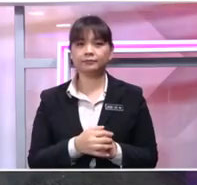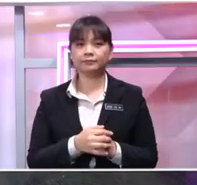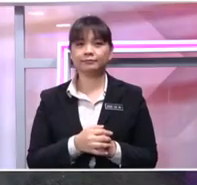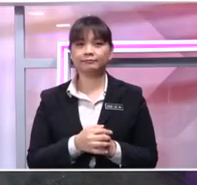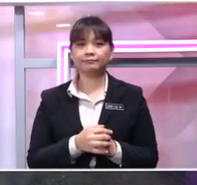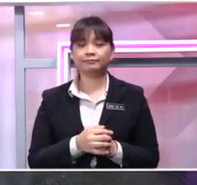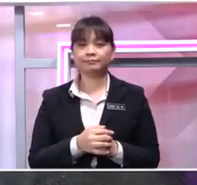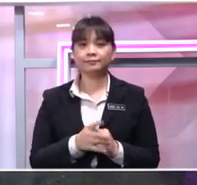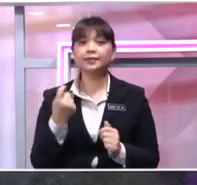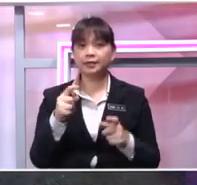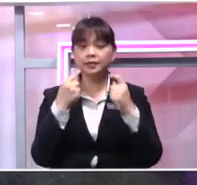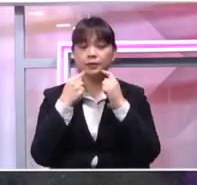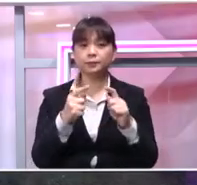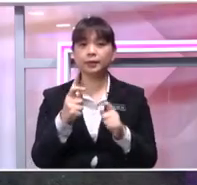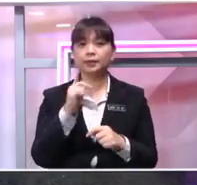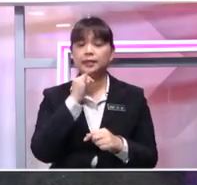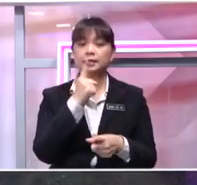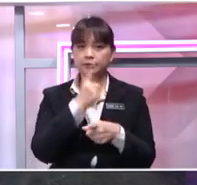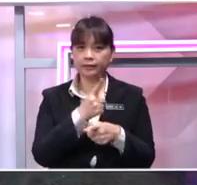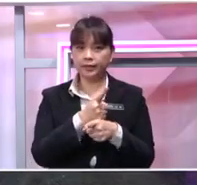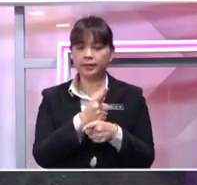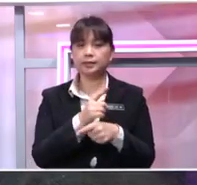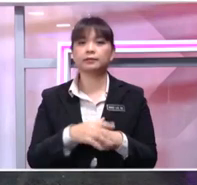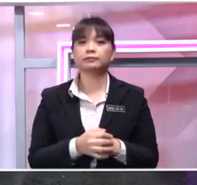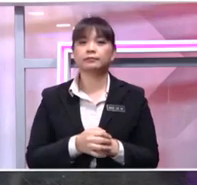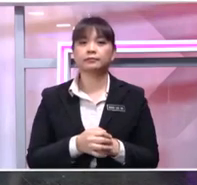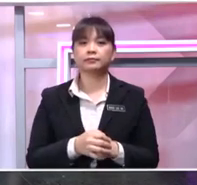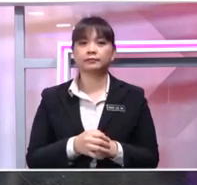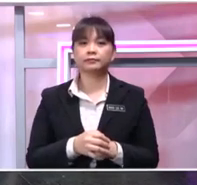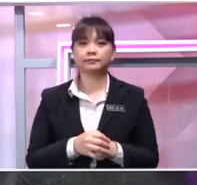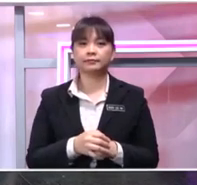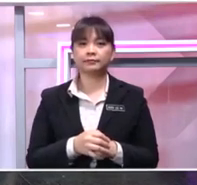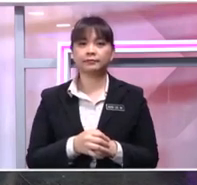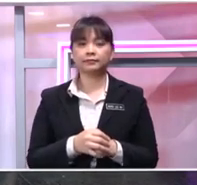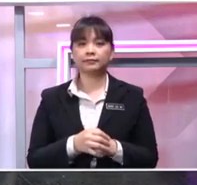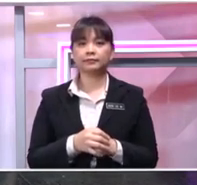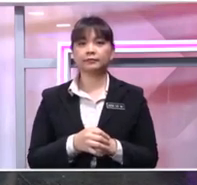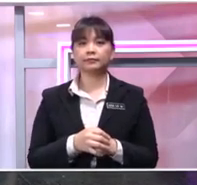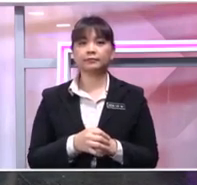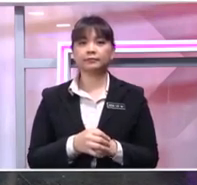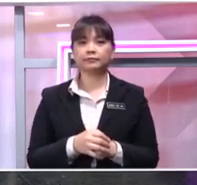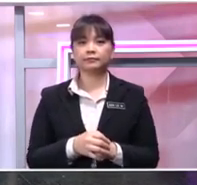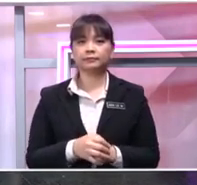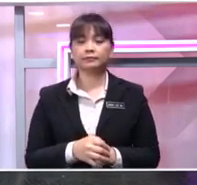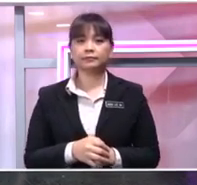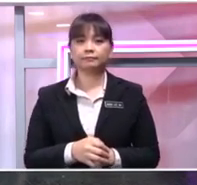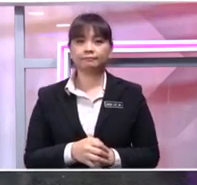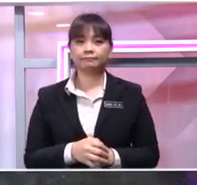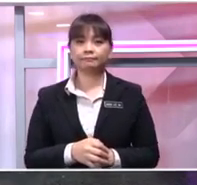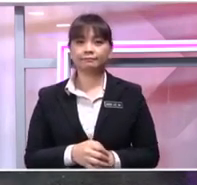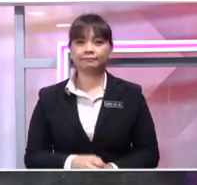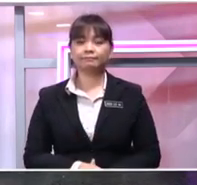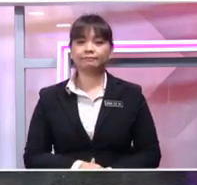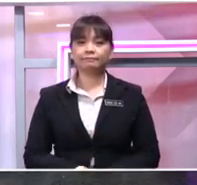friend that she has lost contact. And then and she wanted to find her old friend. Yes, okay. Good all job.